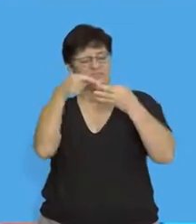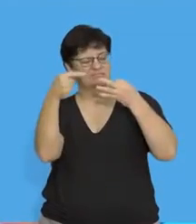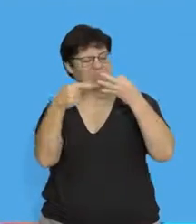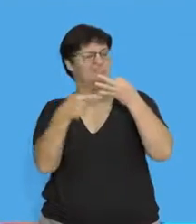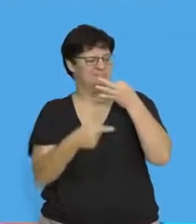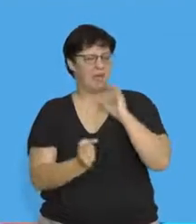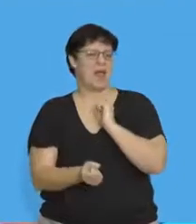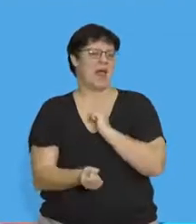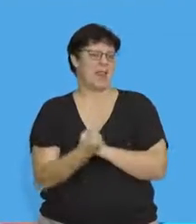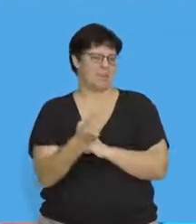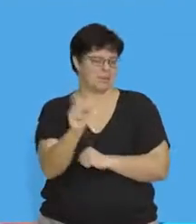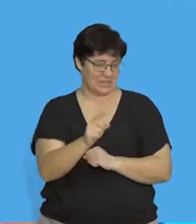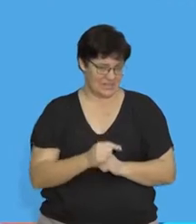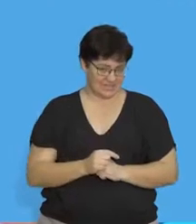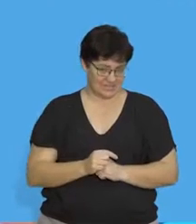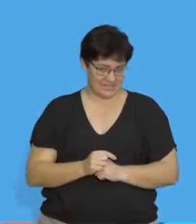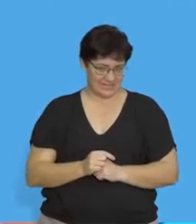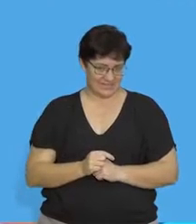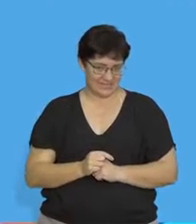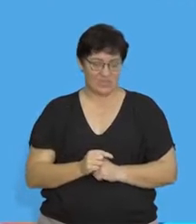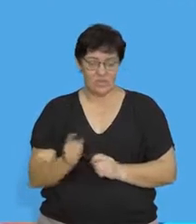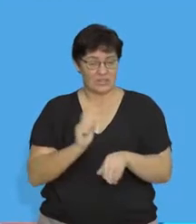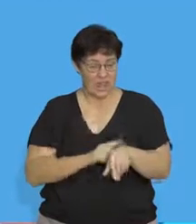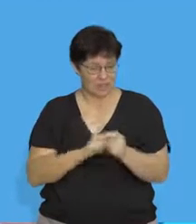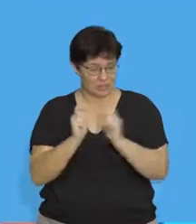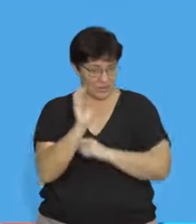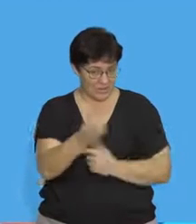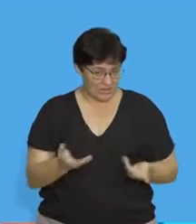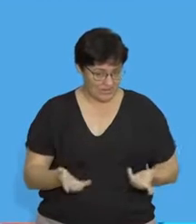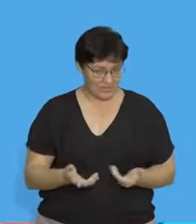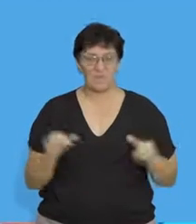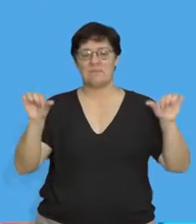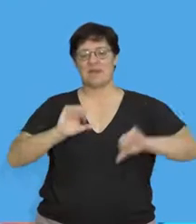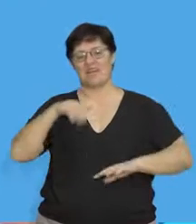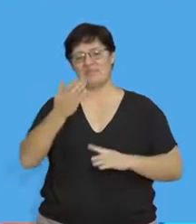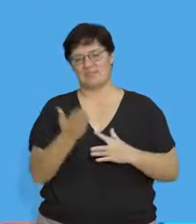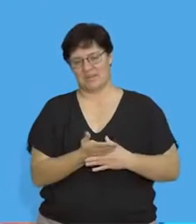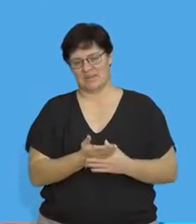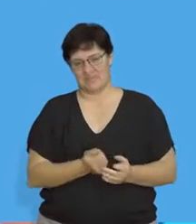cause the change of the period to be. We'll be right back after this break.